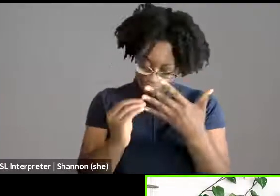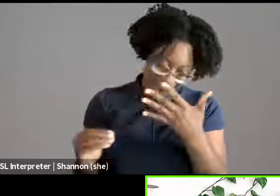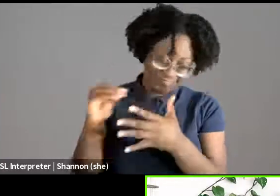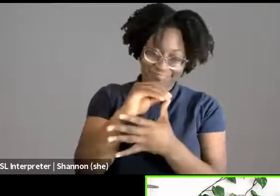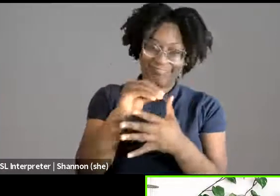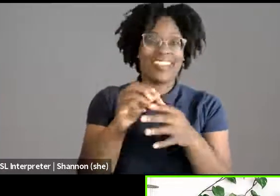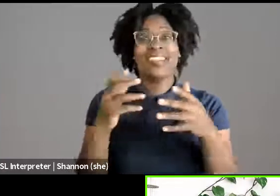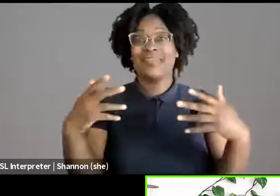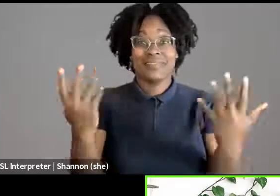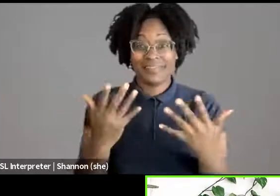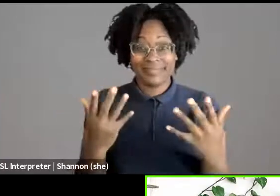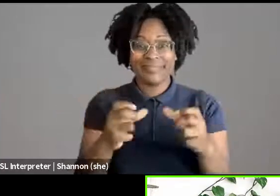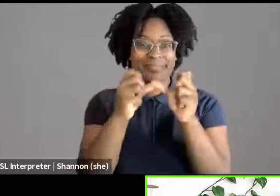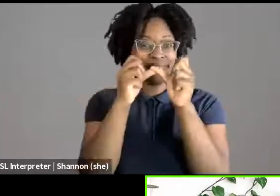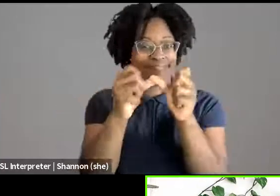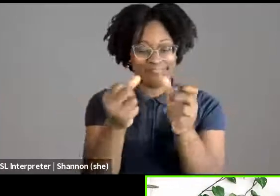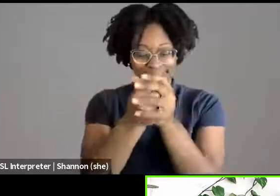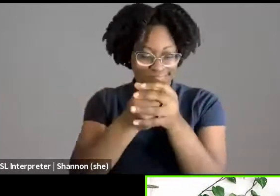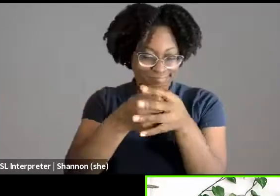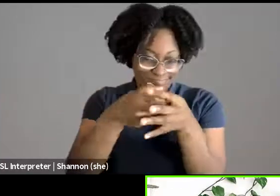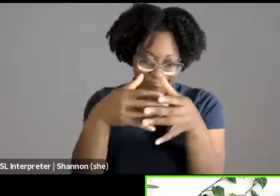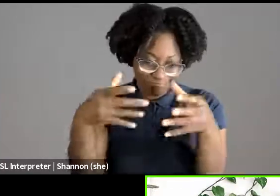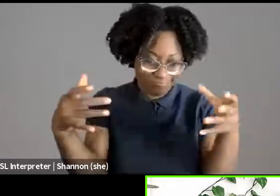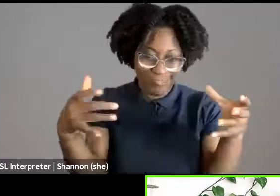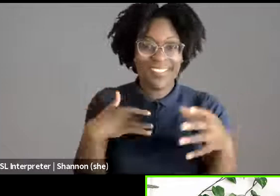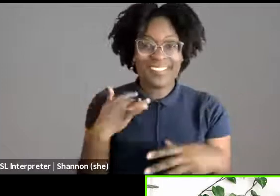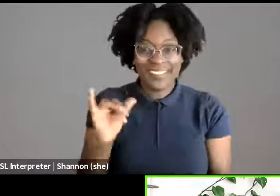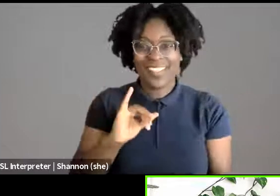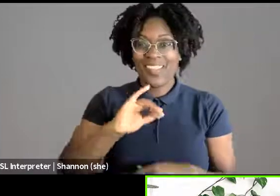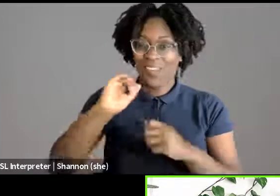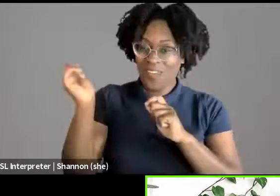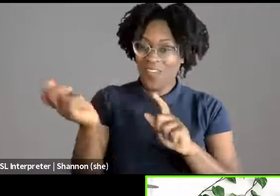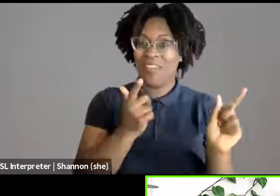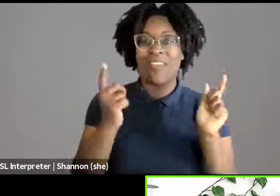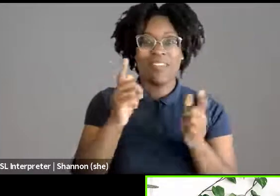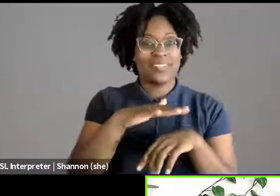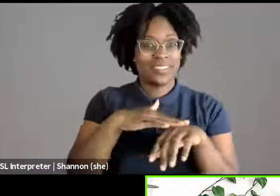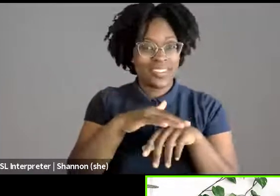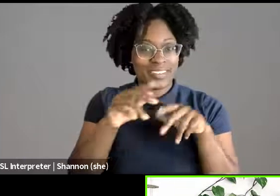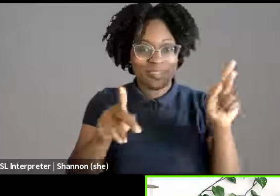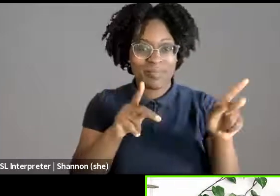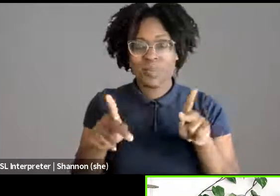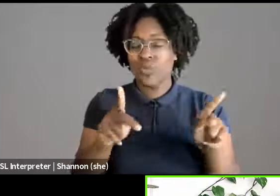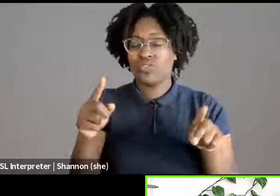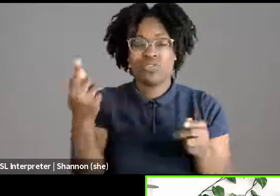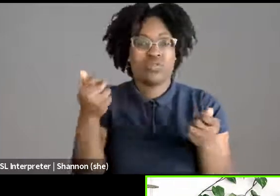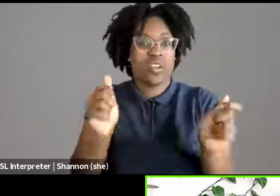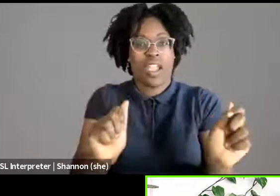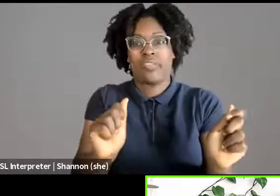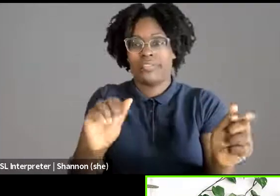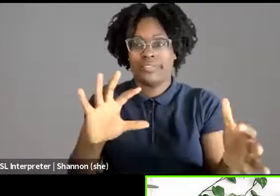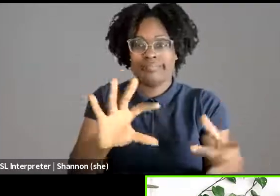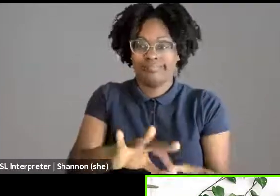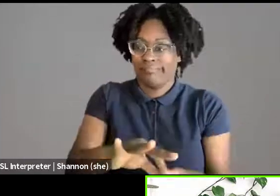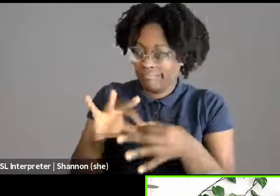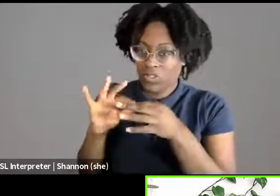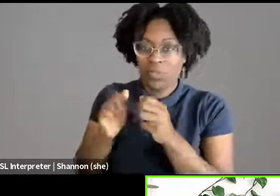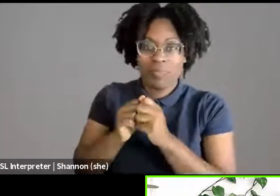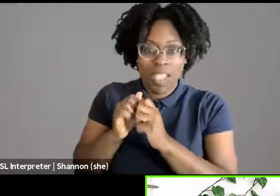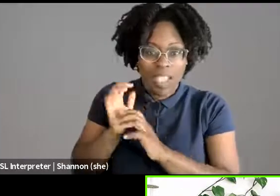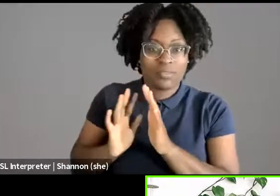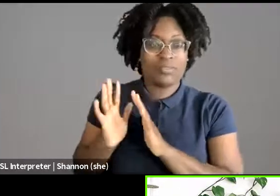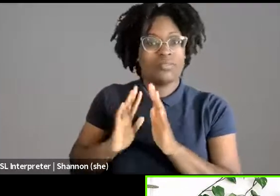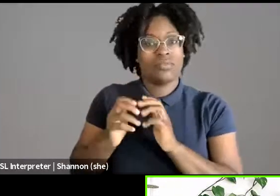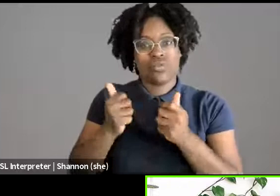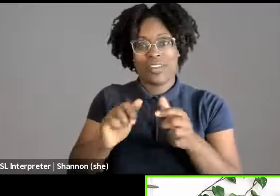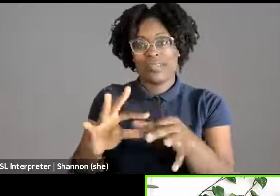All Native people are reconnecting is what I like to say, because colonization is an ongoing process. So we're learning alongside of all of